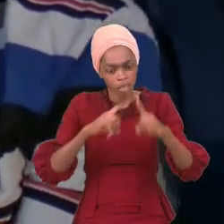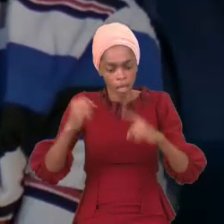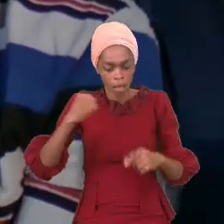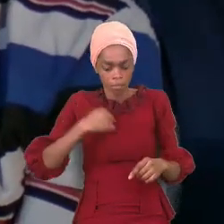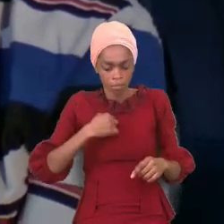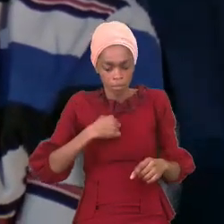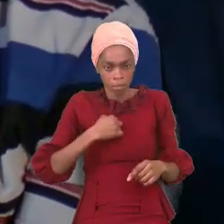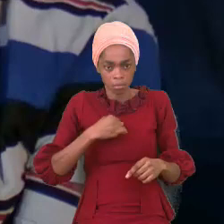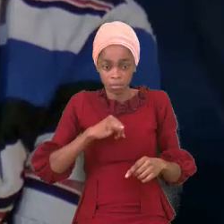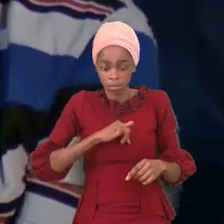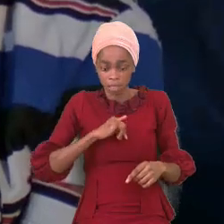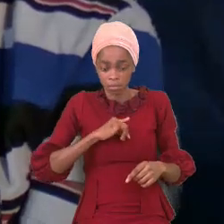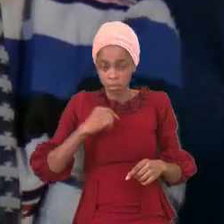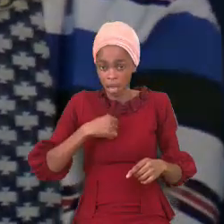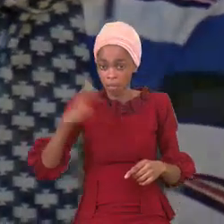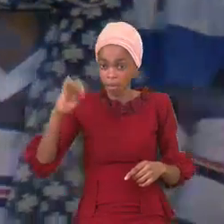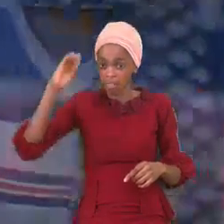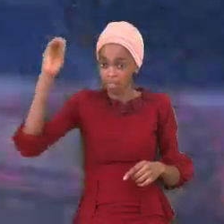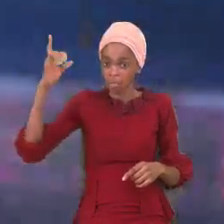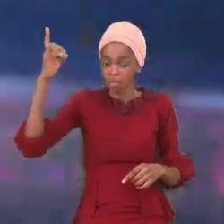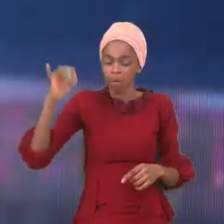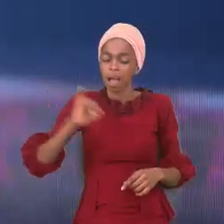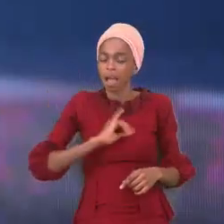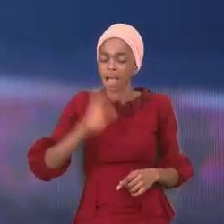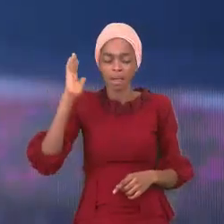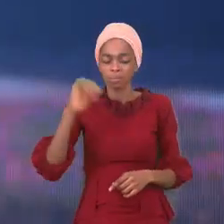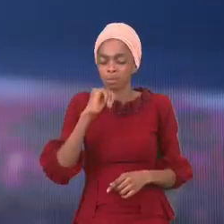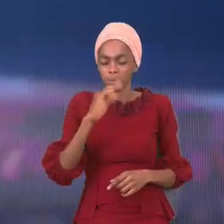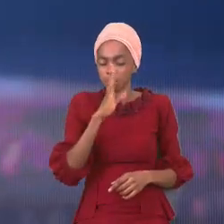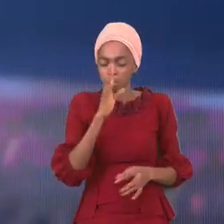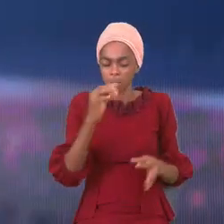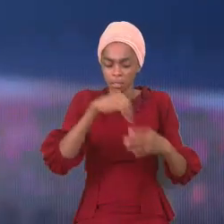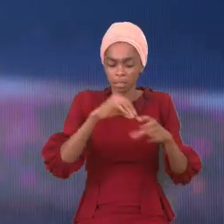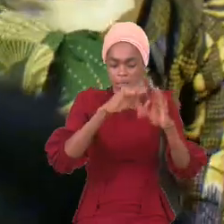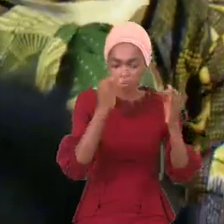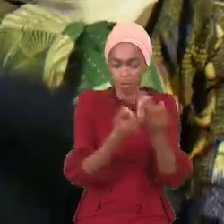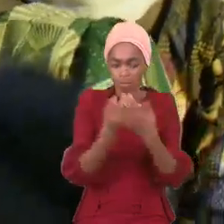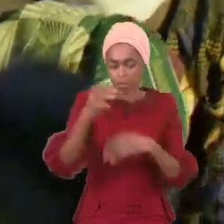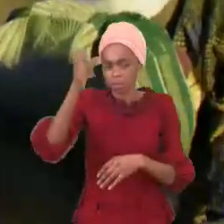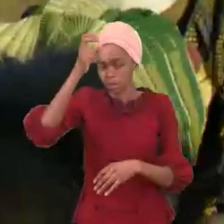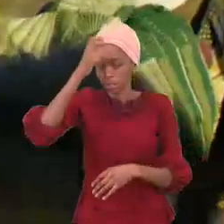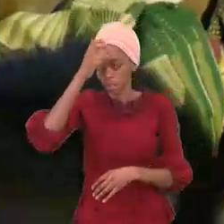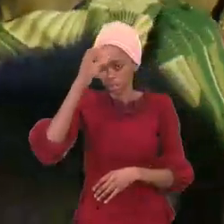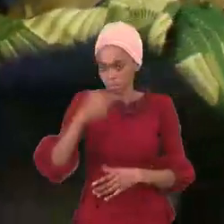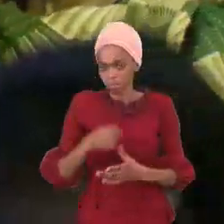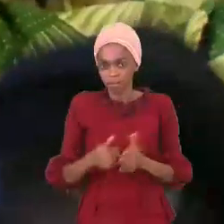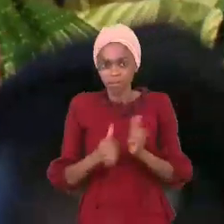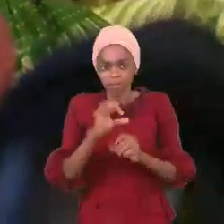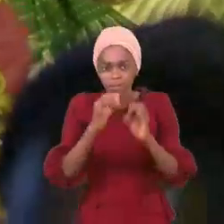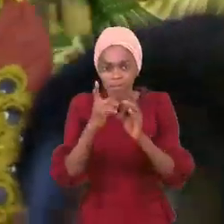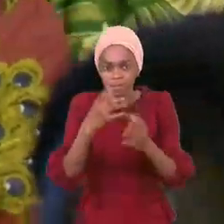Me, by the grace of God, I will not be in the family of Satan. Which family would you